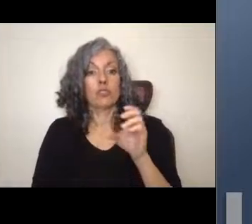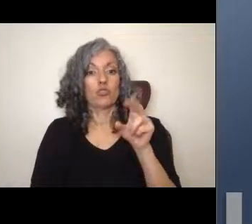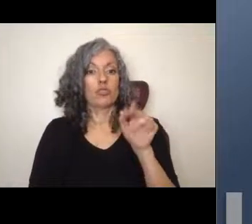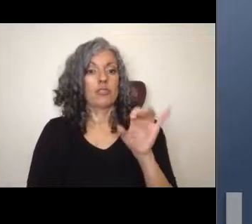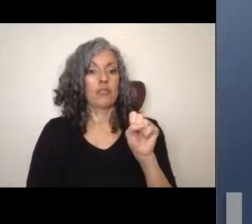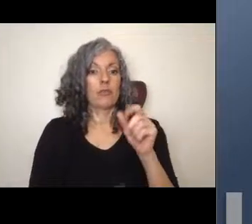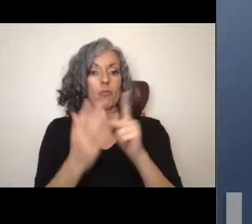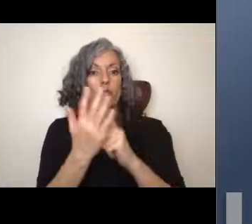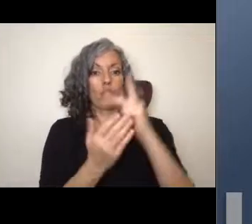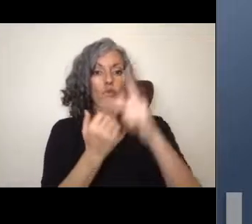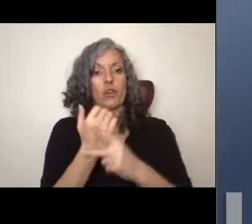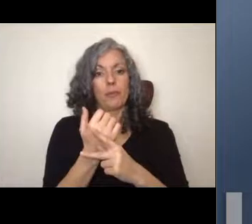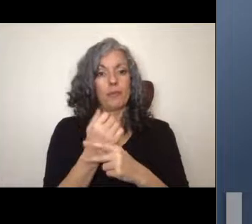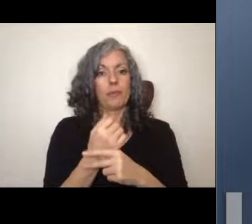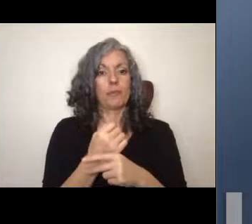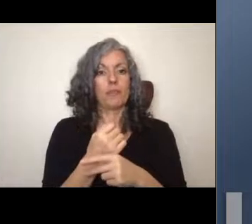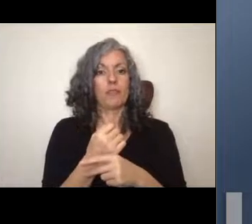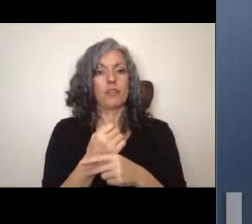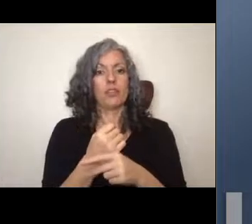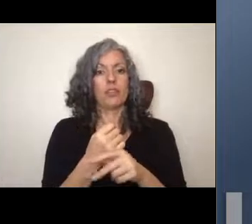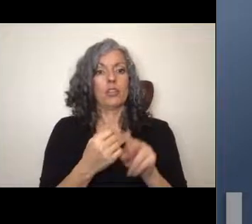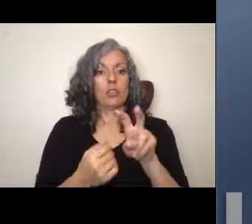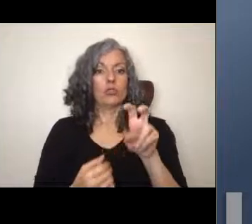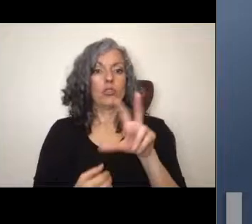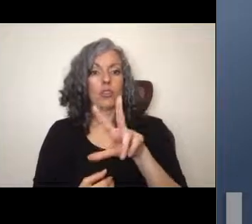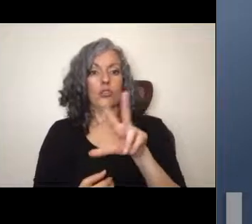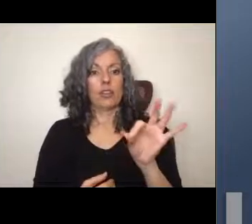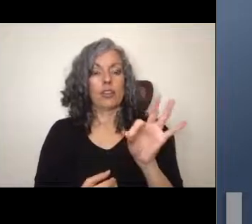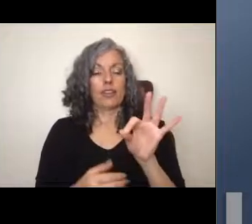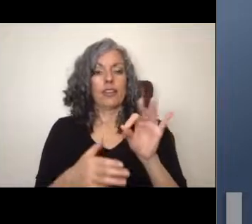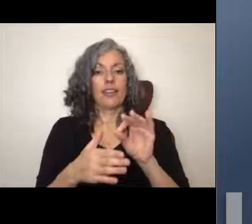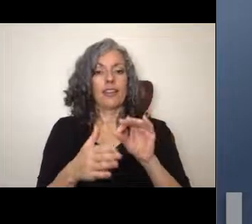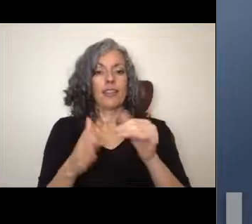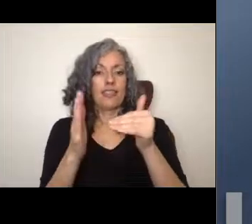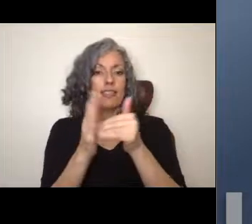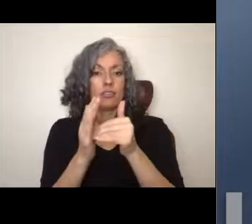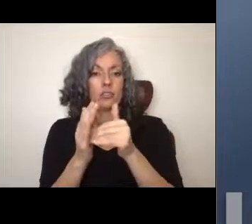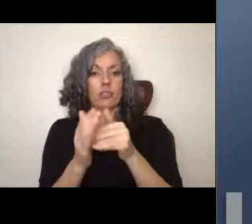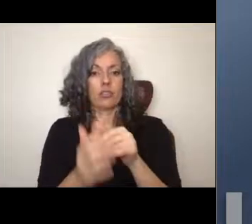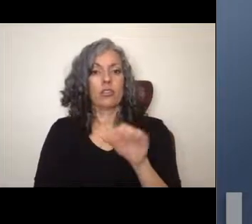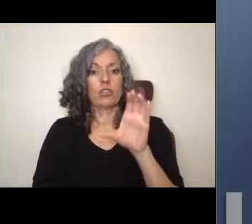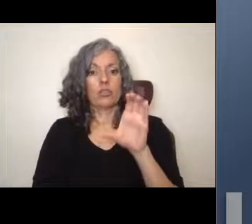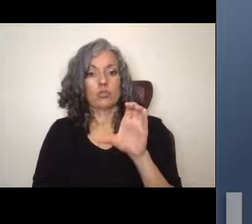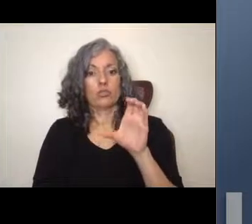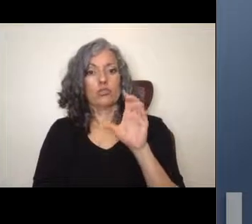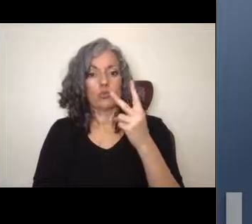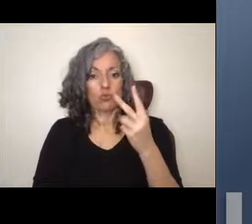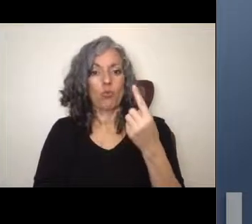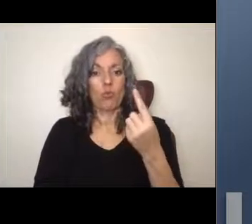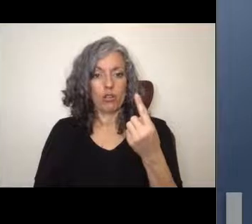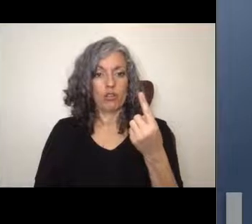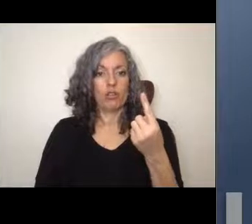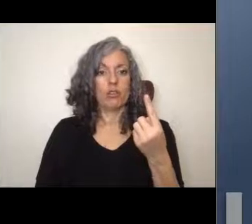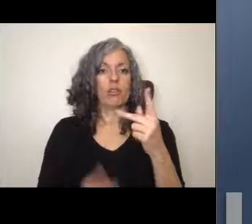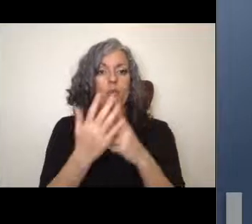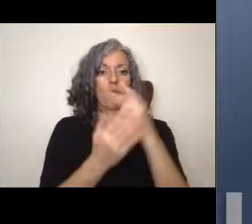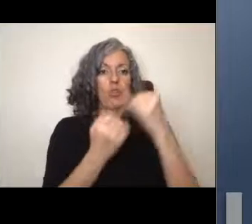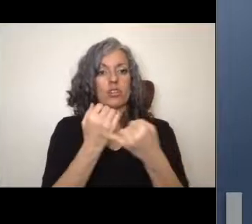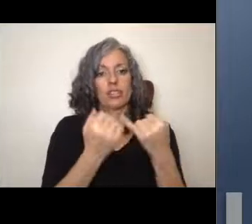94 requests to allocate $239,000 to 1 Planning, Programming, and Monitoring Project in Santa Barbara